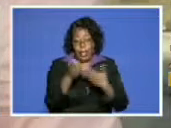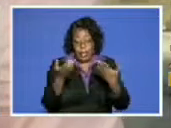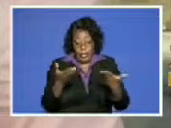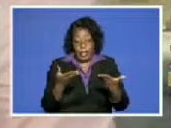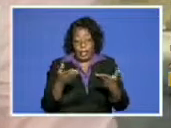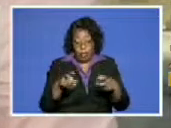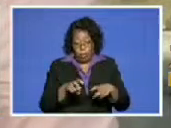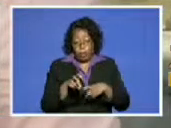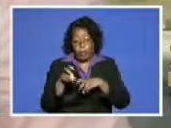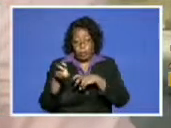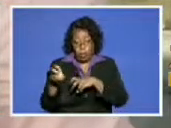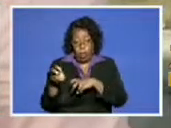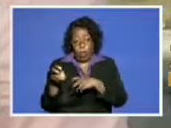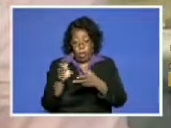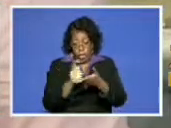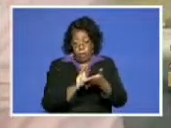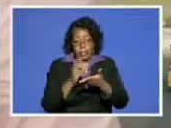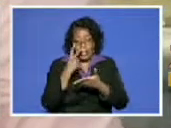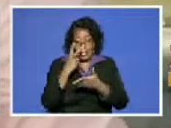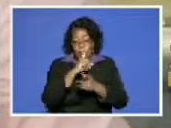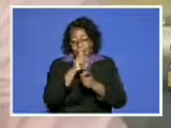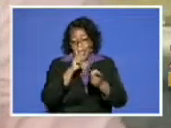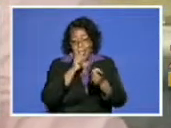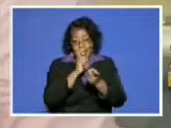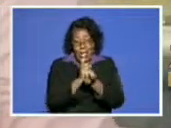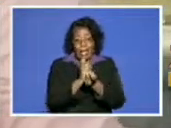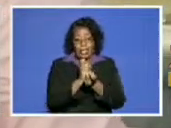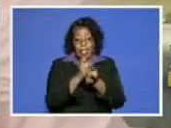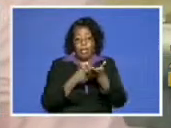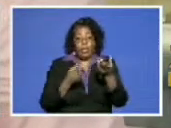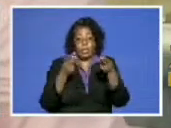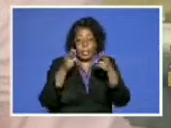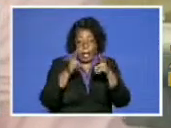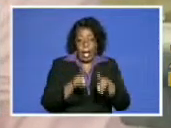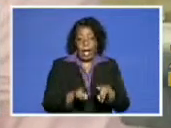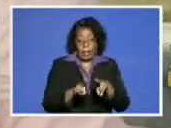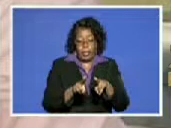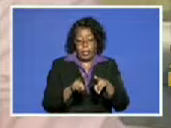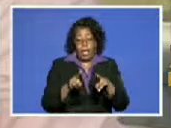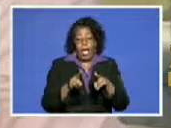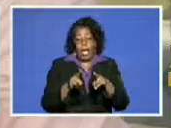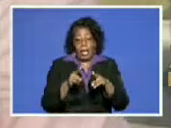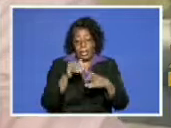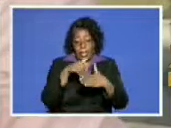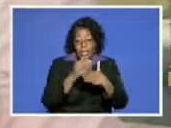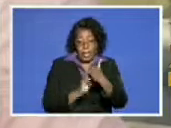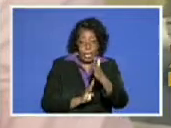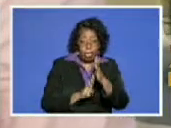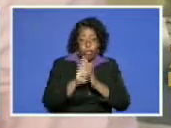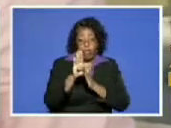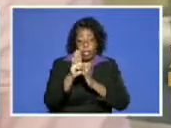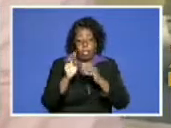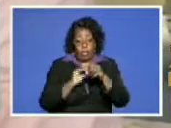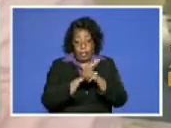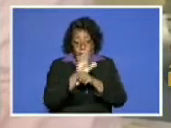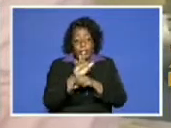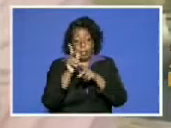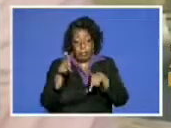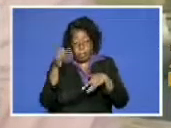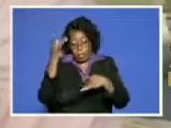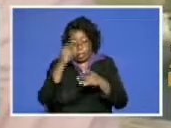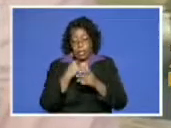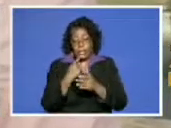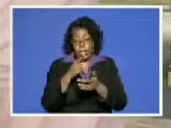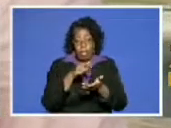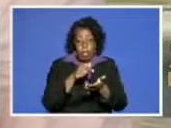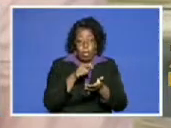to tour the facilities to see exactly what is taking place since the recent surge in COVID-19 cases. I can tell you that the